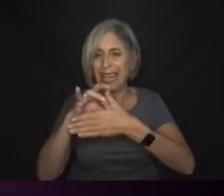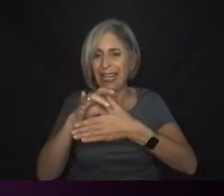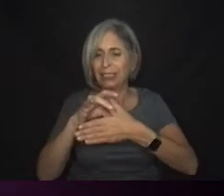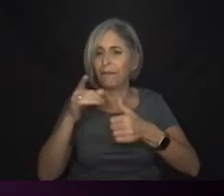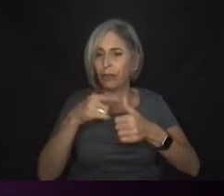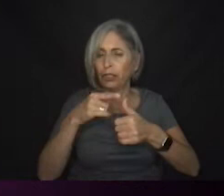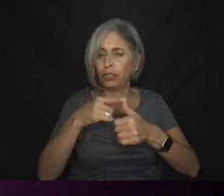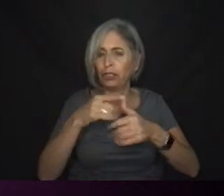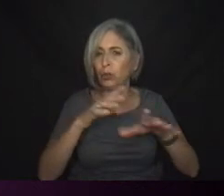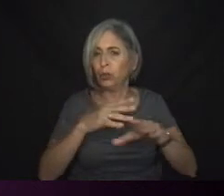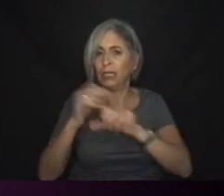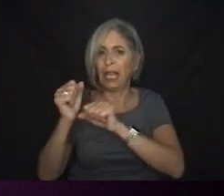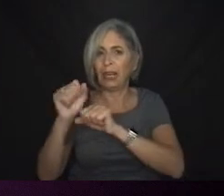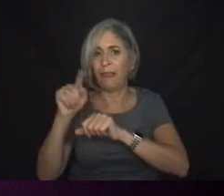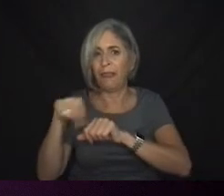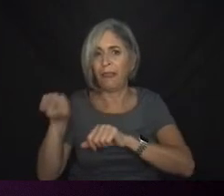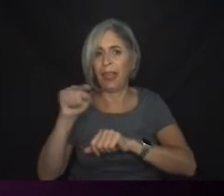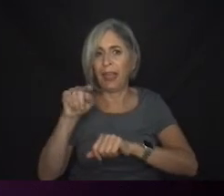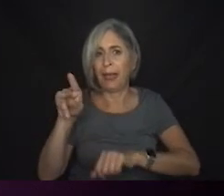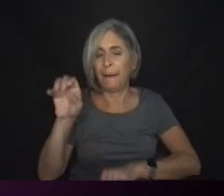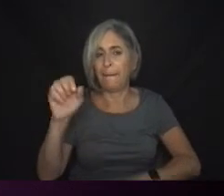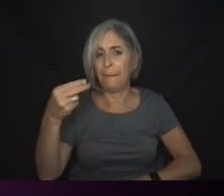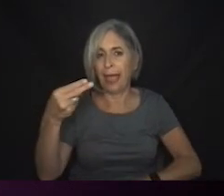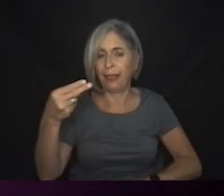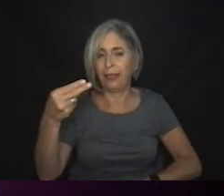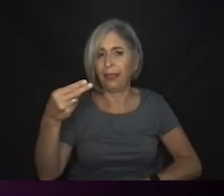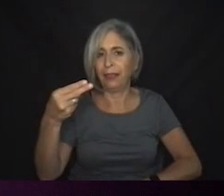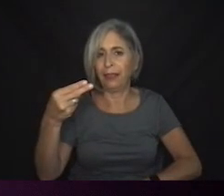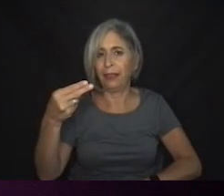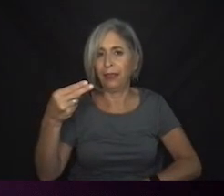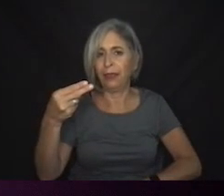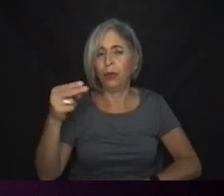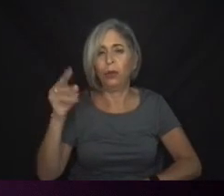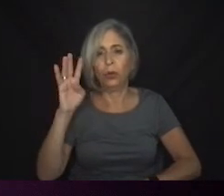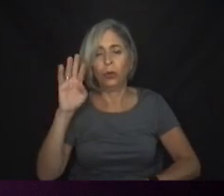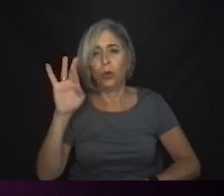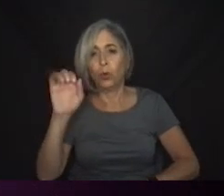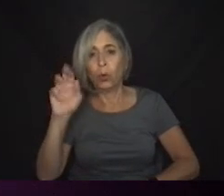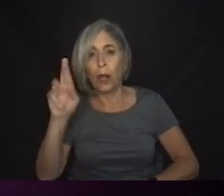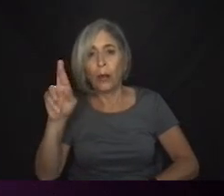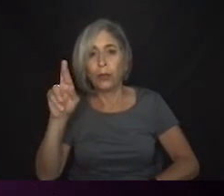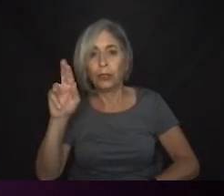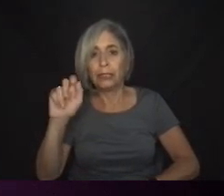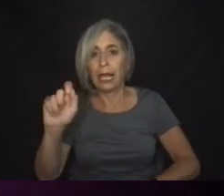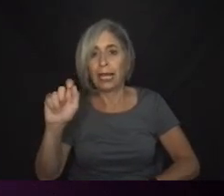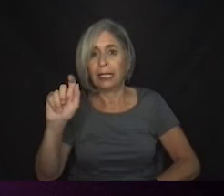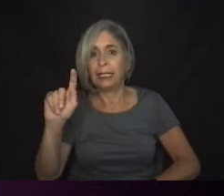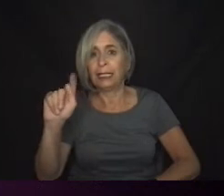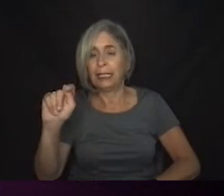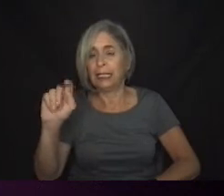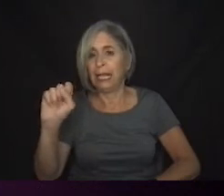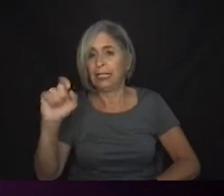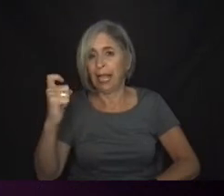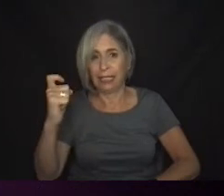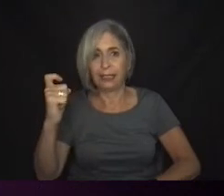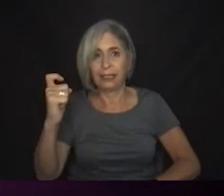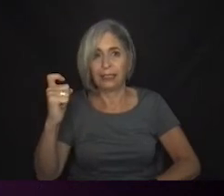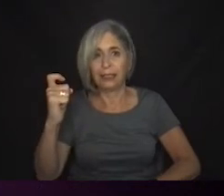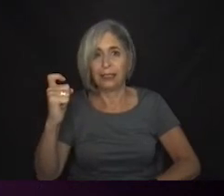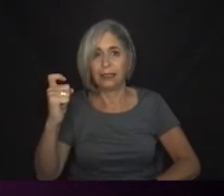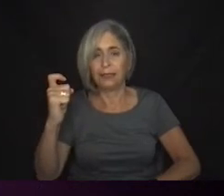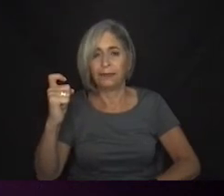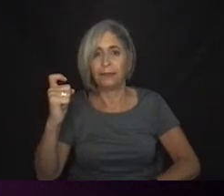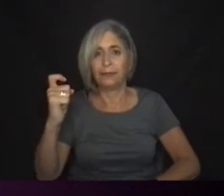path from. Knowing that, we'll create a router.tsx. This will be a context, so we'll export const